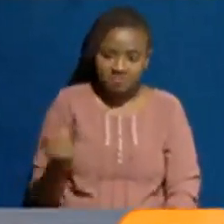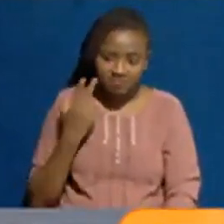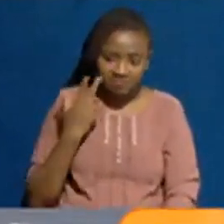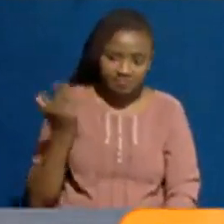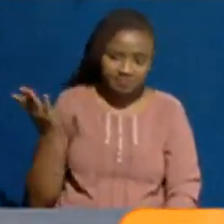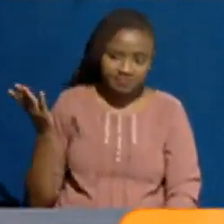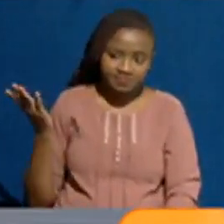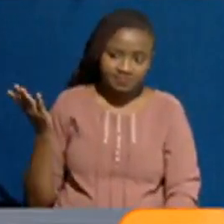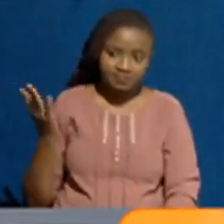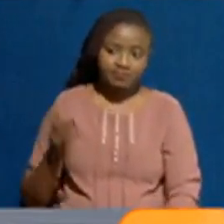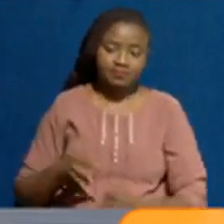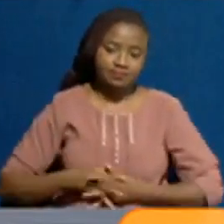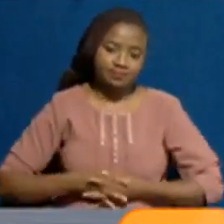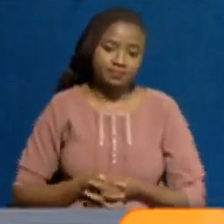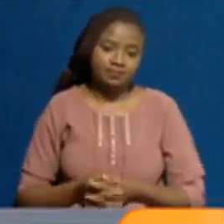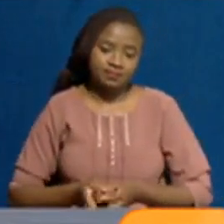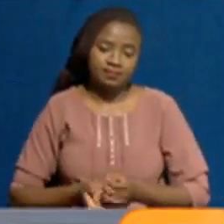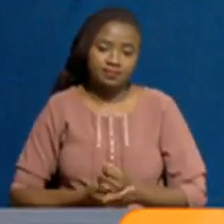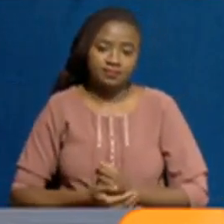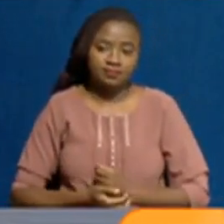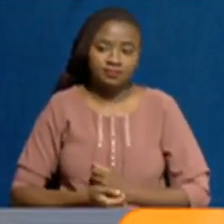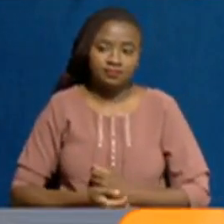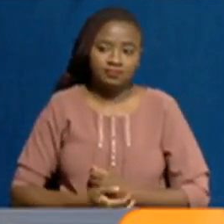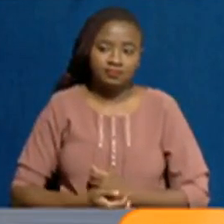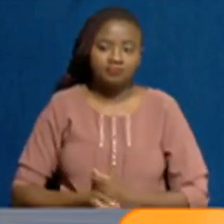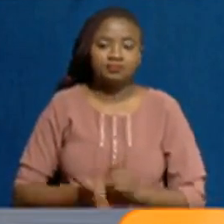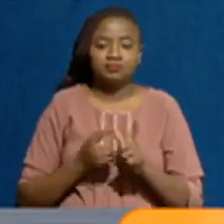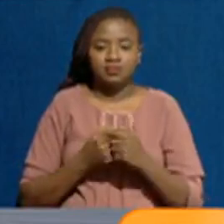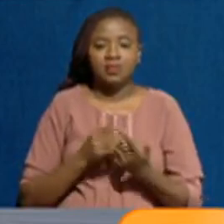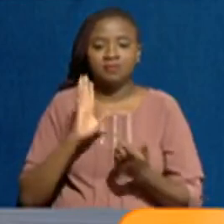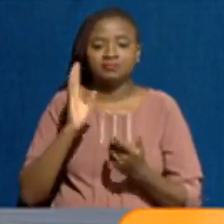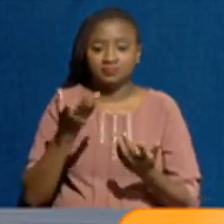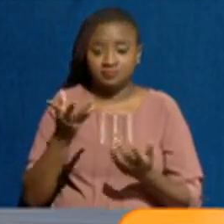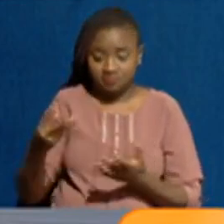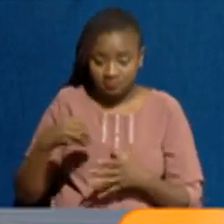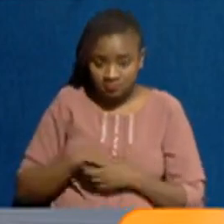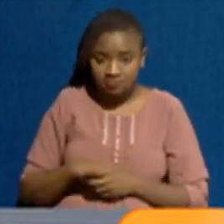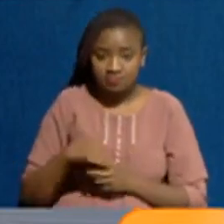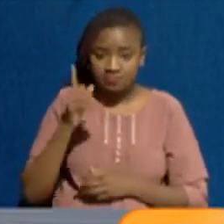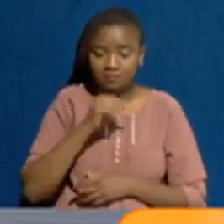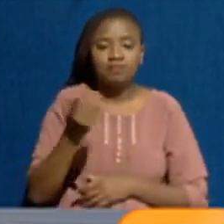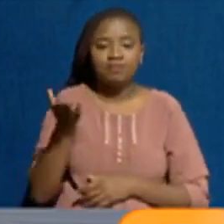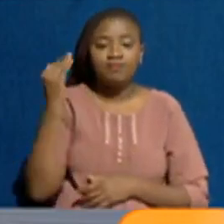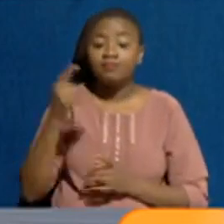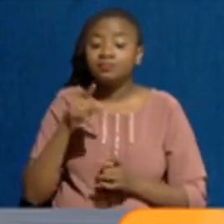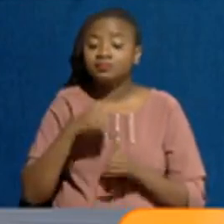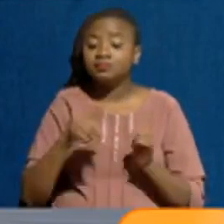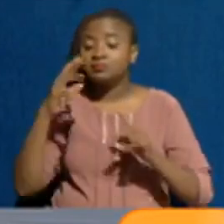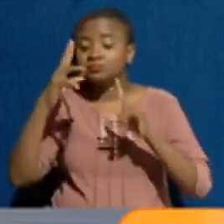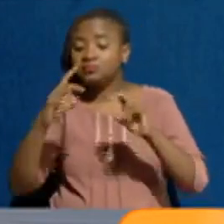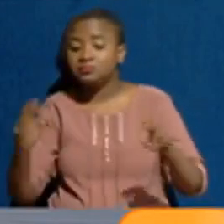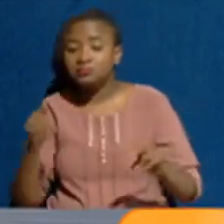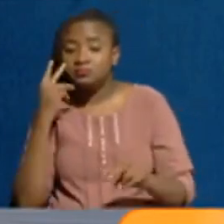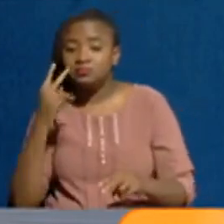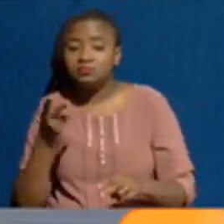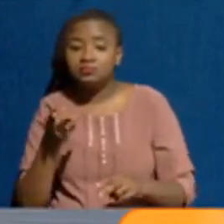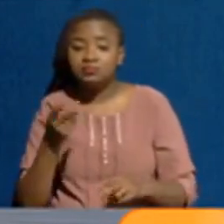him something that he proceeds to pocket and signals the driver to proceed. There is no inspection of the vehicle for any